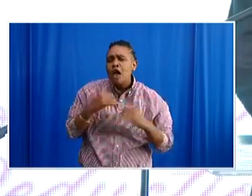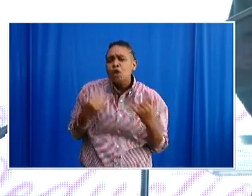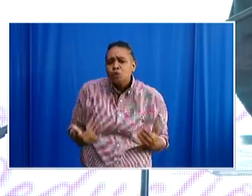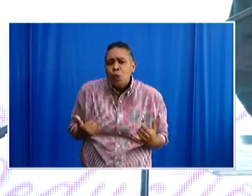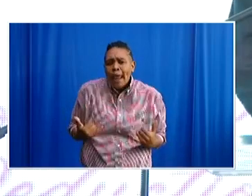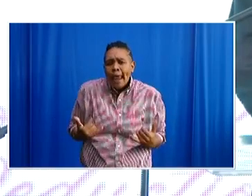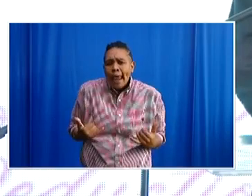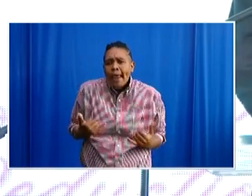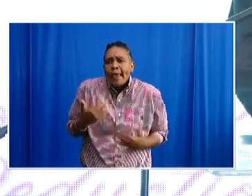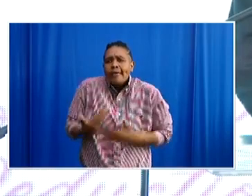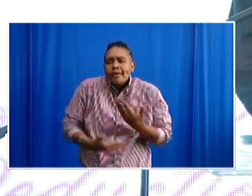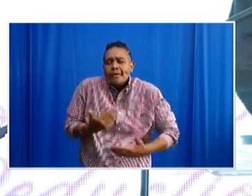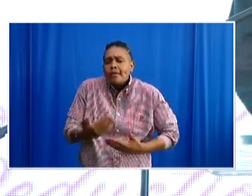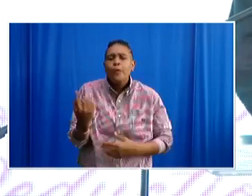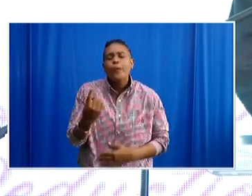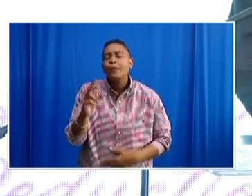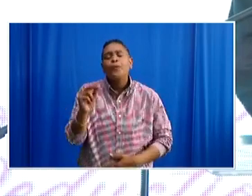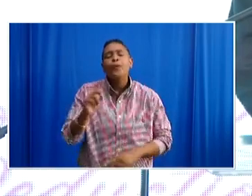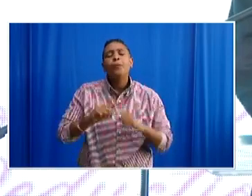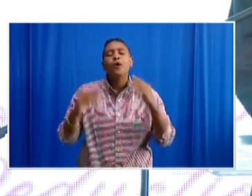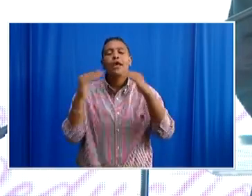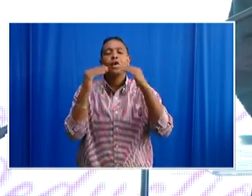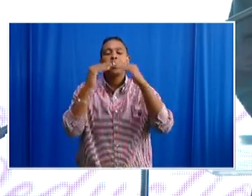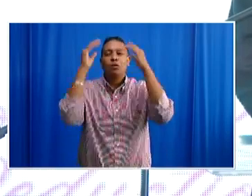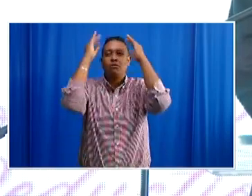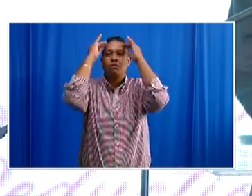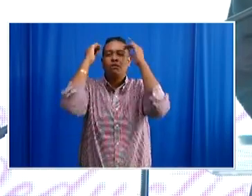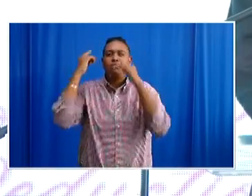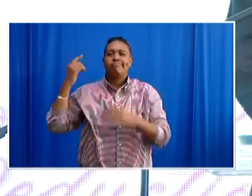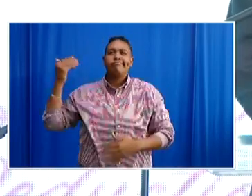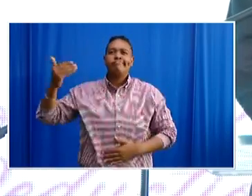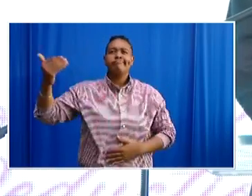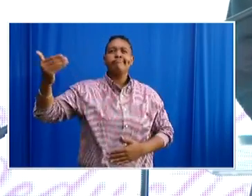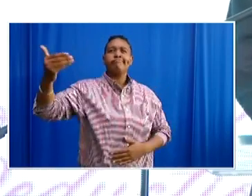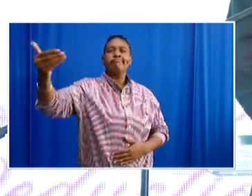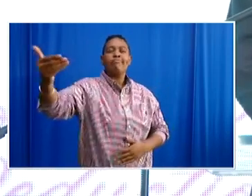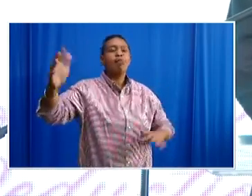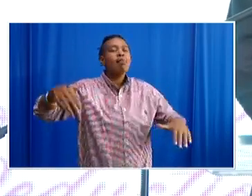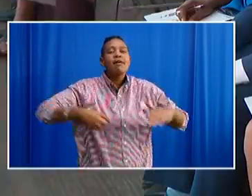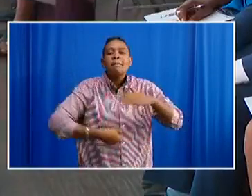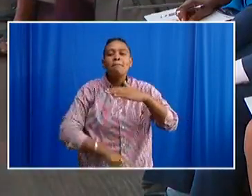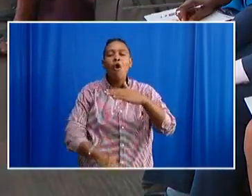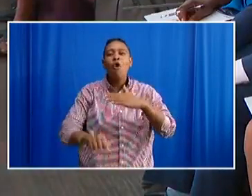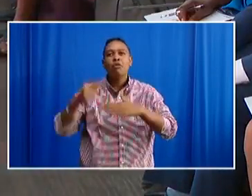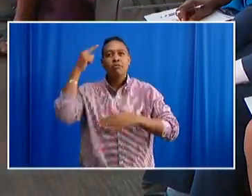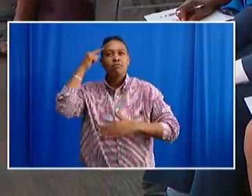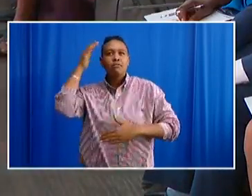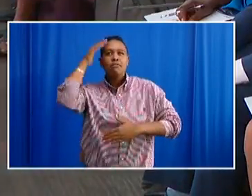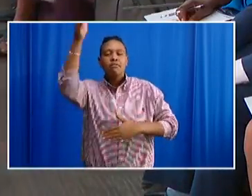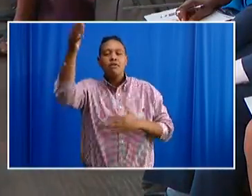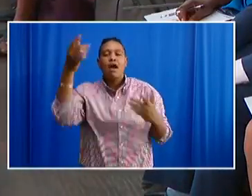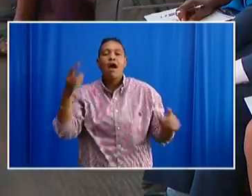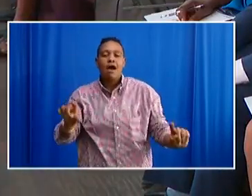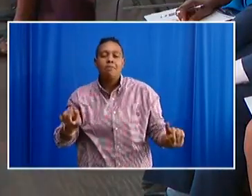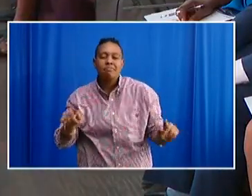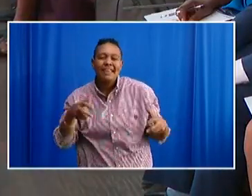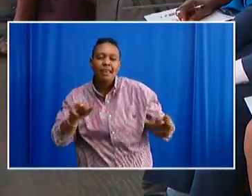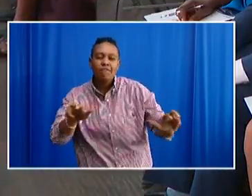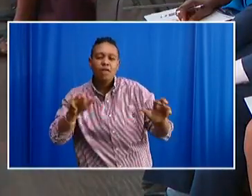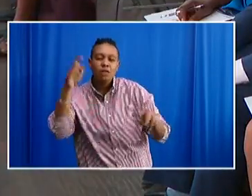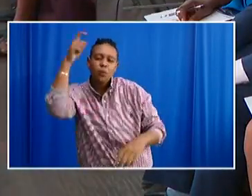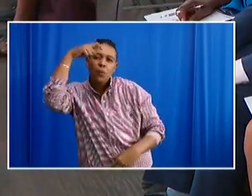today's demands, but equally consider generations unborn. Help us to invest